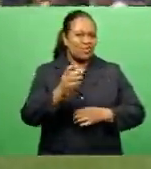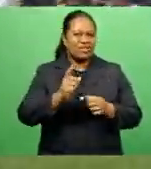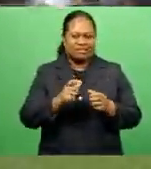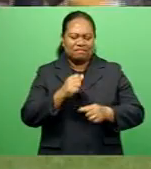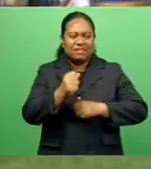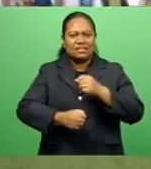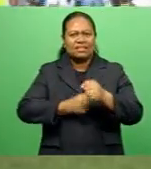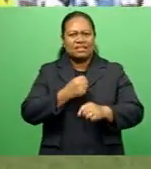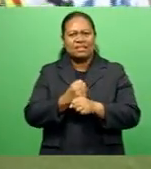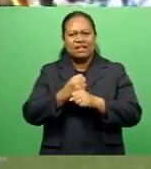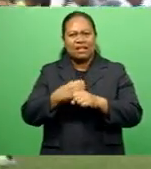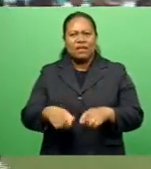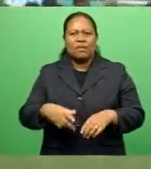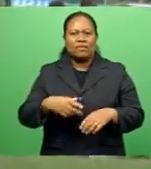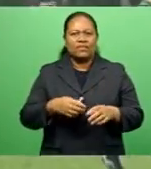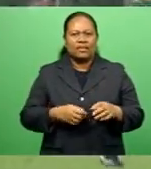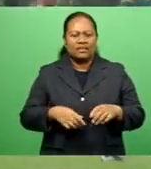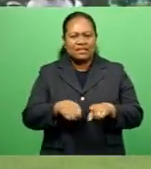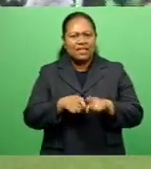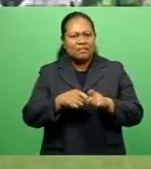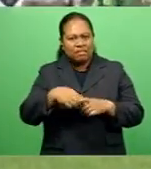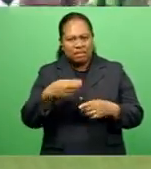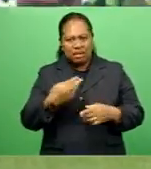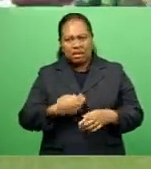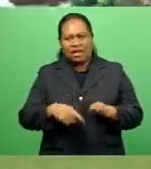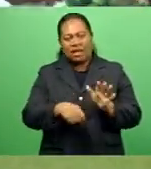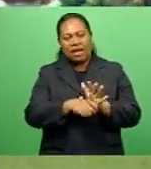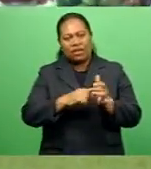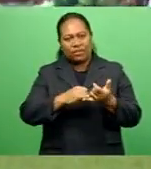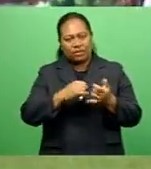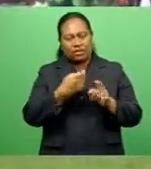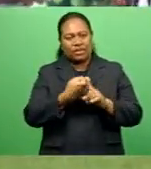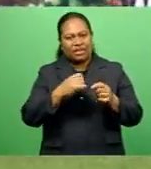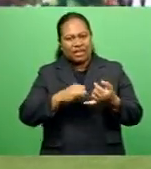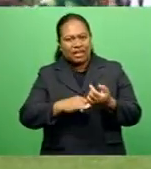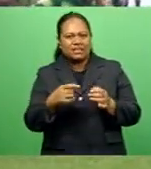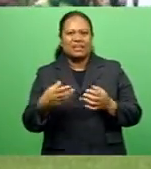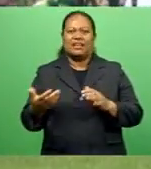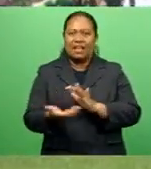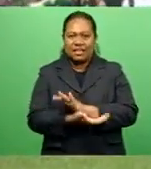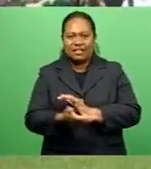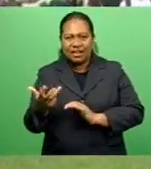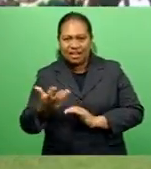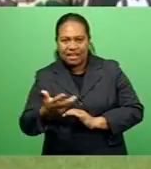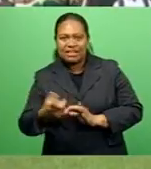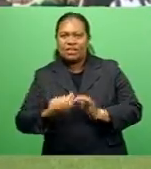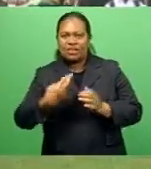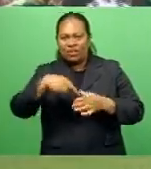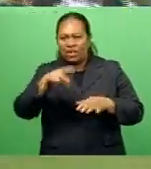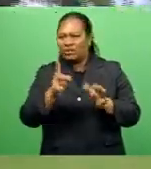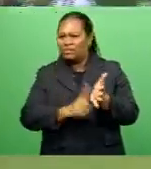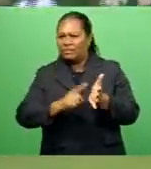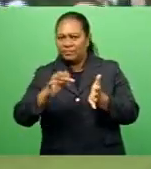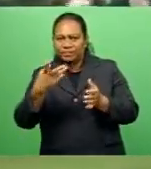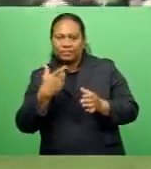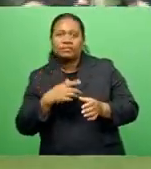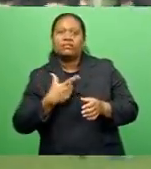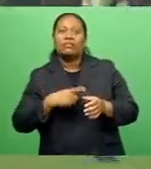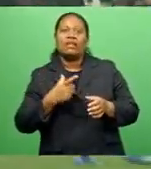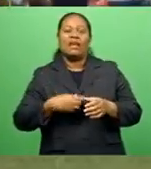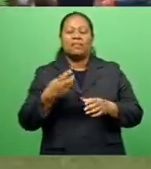like Ratu Kandavulevu School a run for their money. Though the under-19 Ratu Latianara side went down to